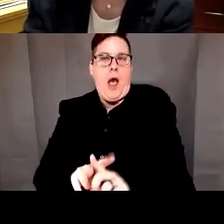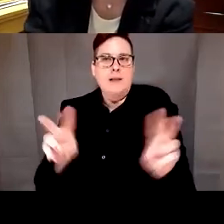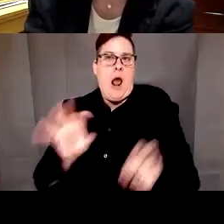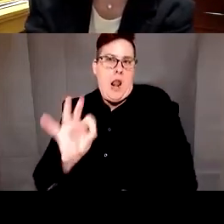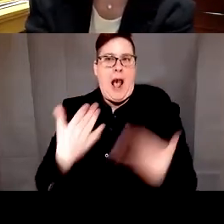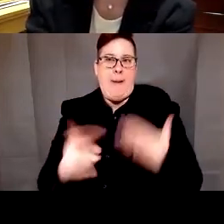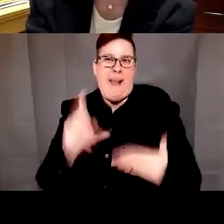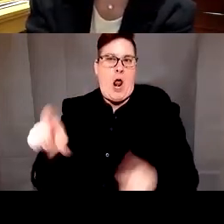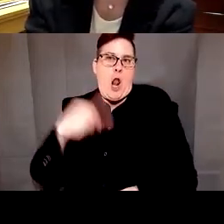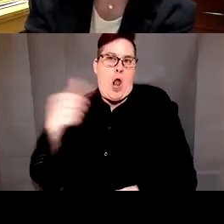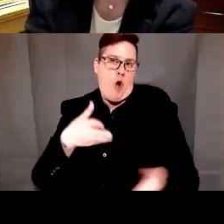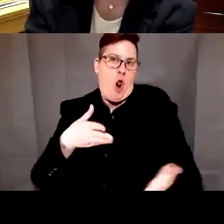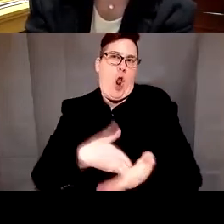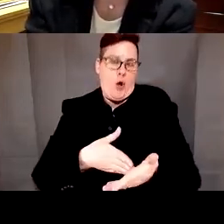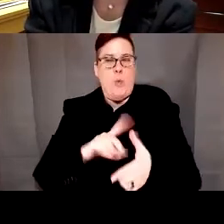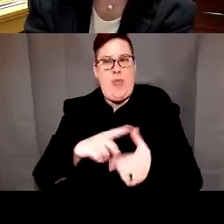another case about that.